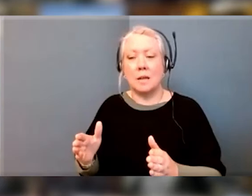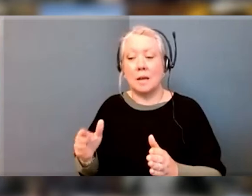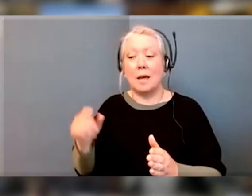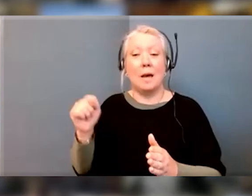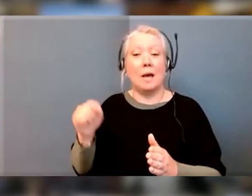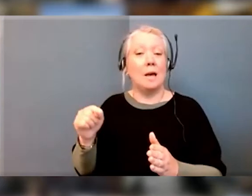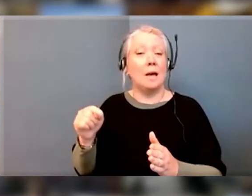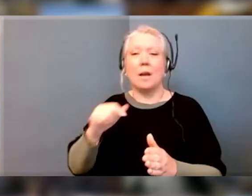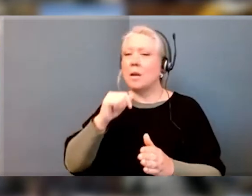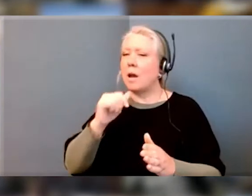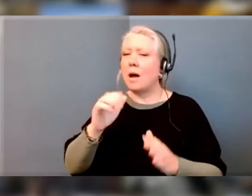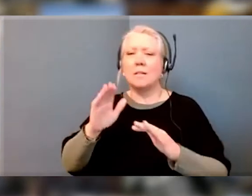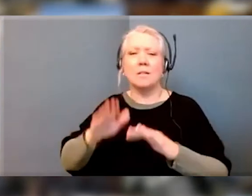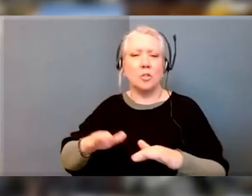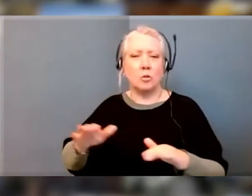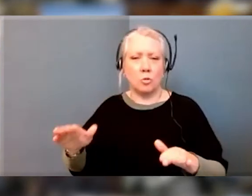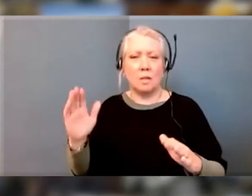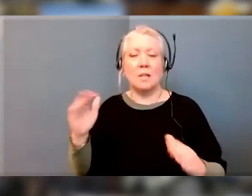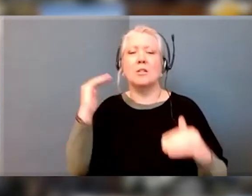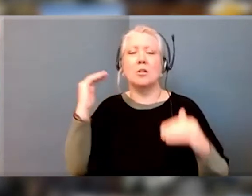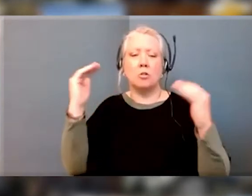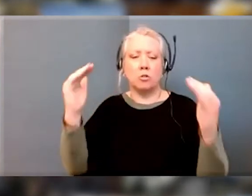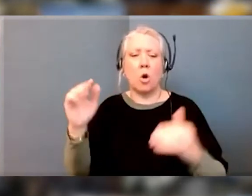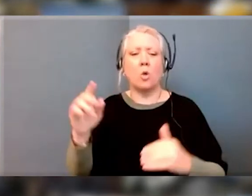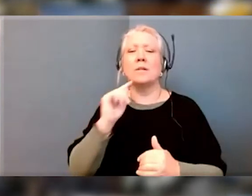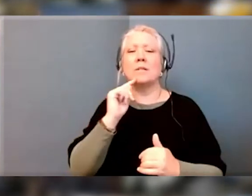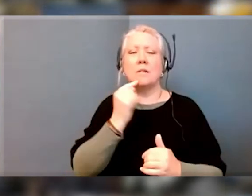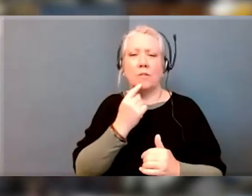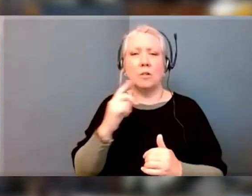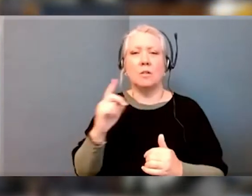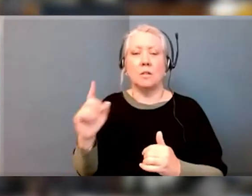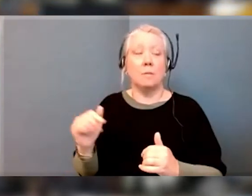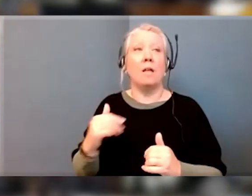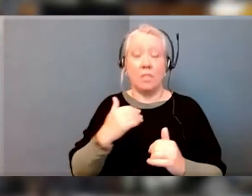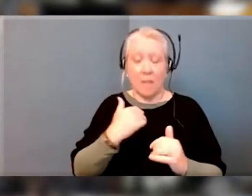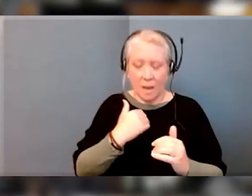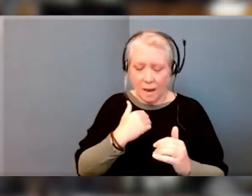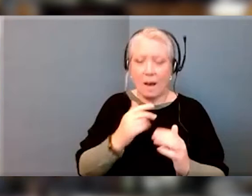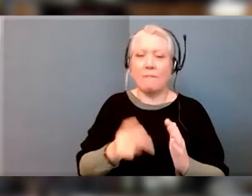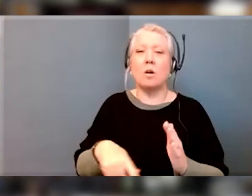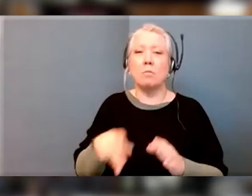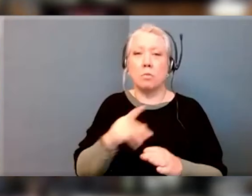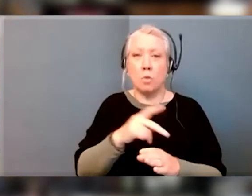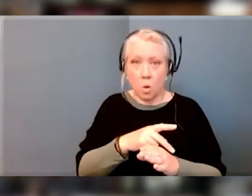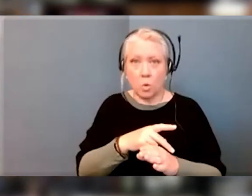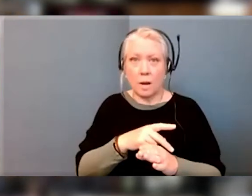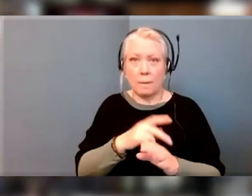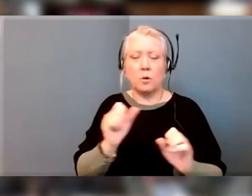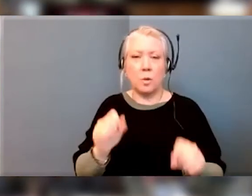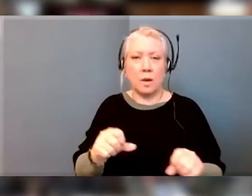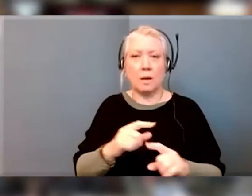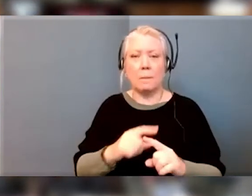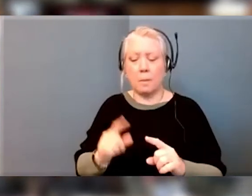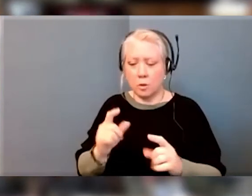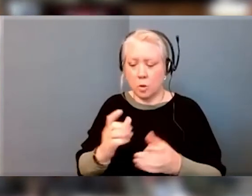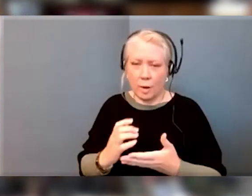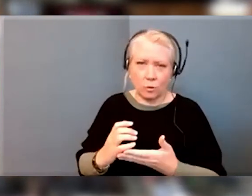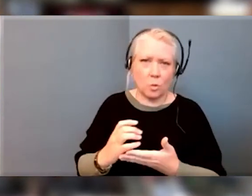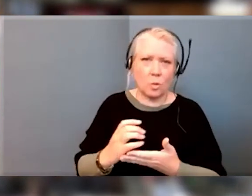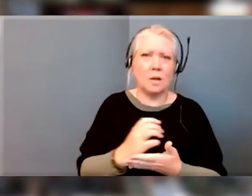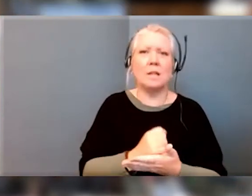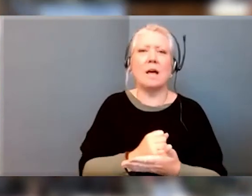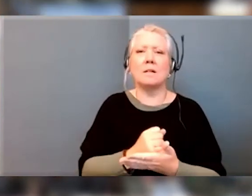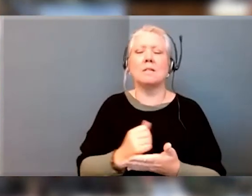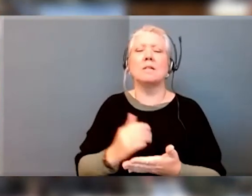benefit. You can certainly still have a program that serves severely disabled children, but you would have to collect income on those households, income verification for